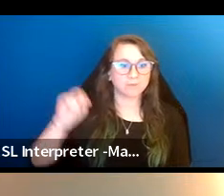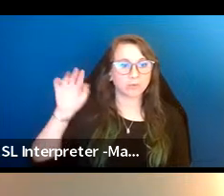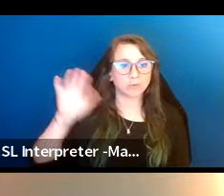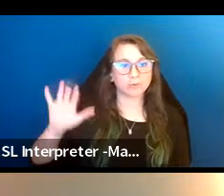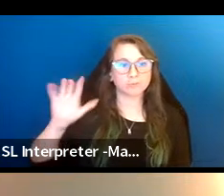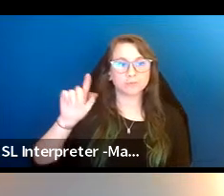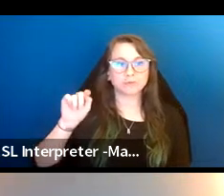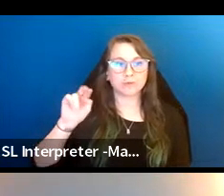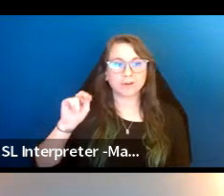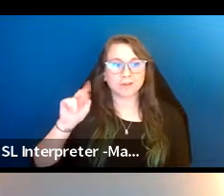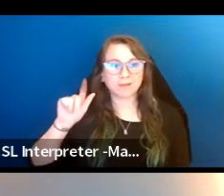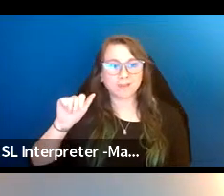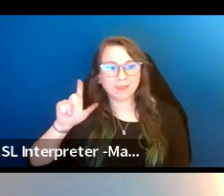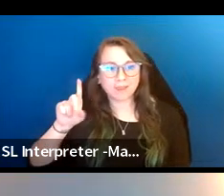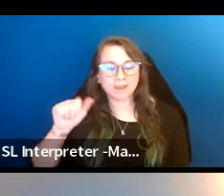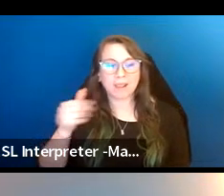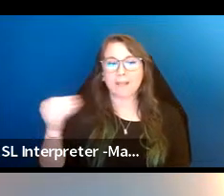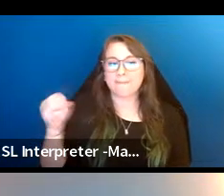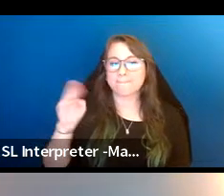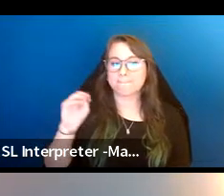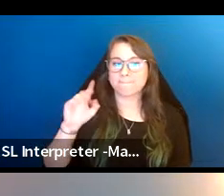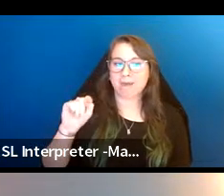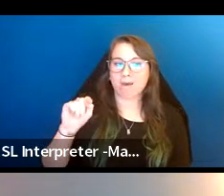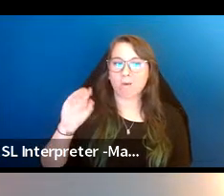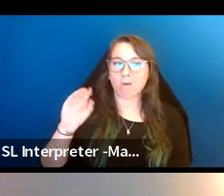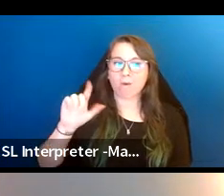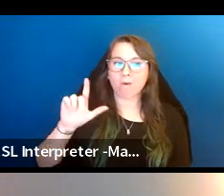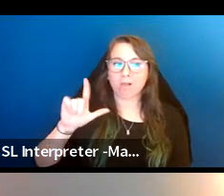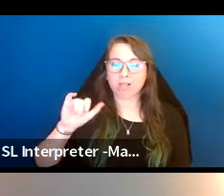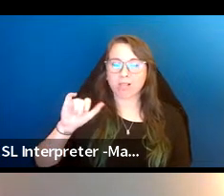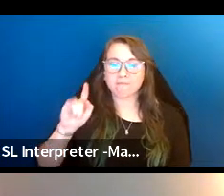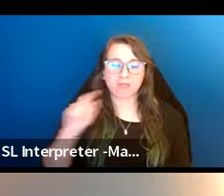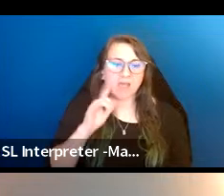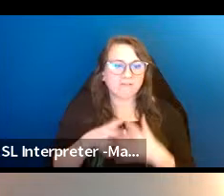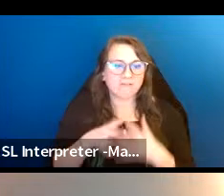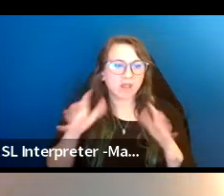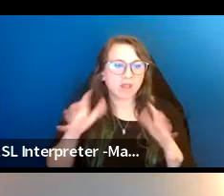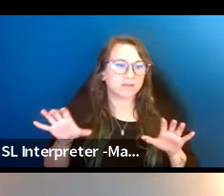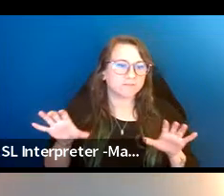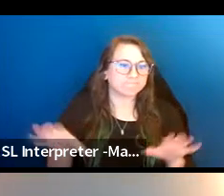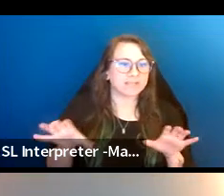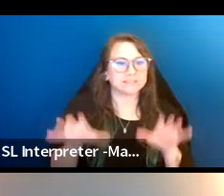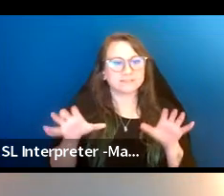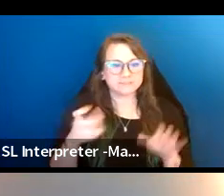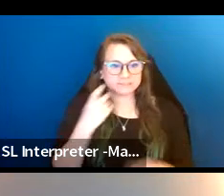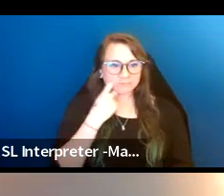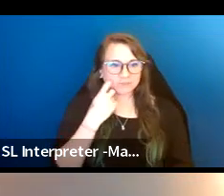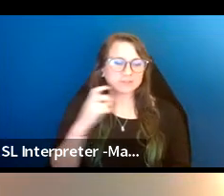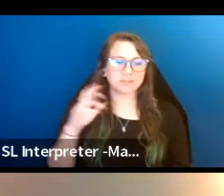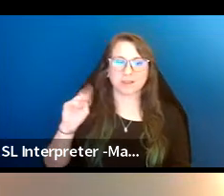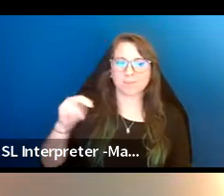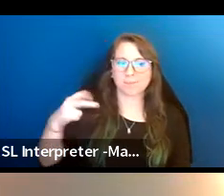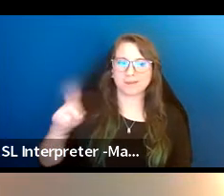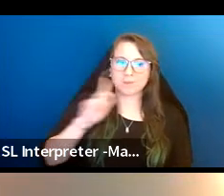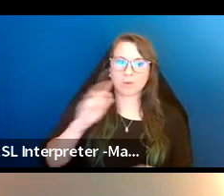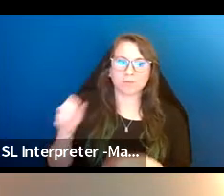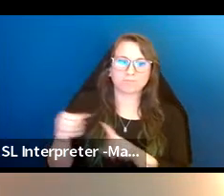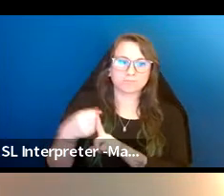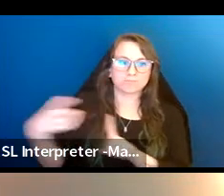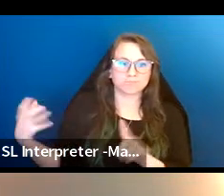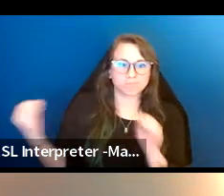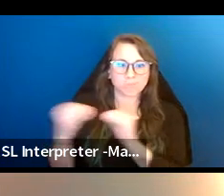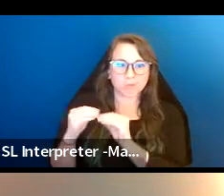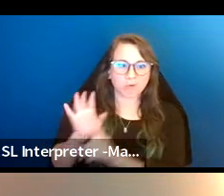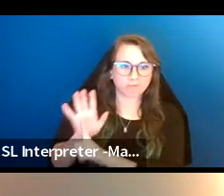Trinidad and Mount Olivet. We've had a lot of activity recently. I'll let MPD discuss that in terms of some recent matters that occurred here